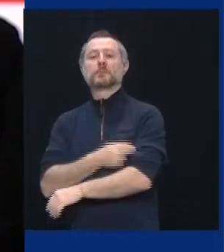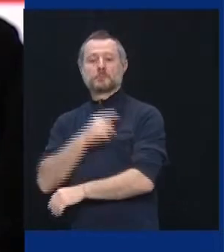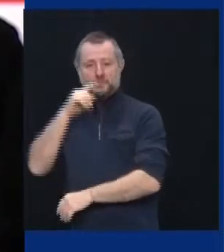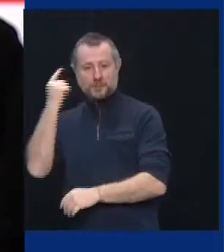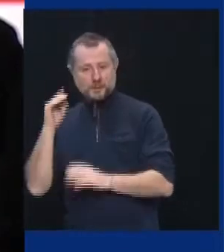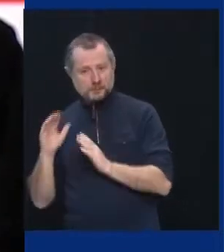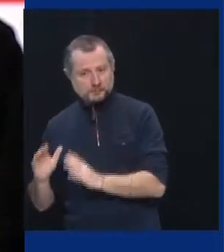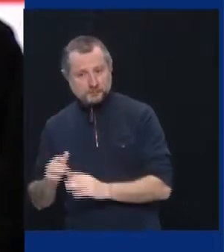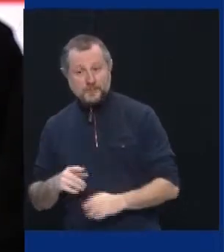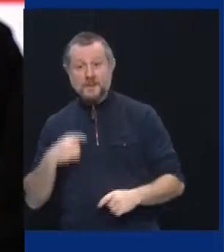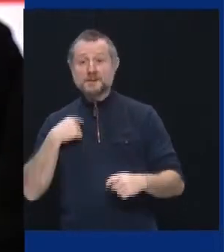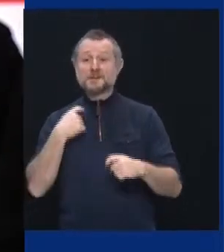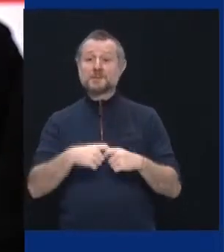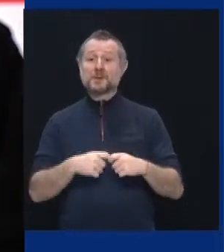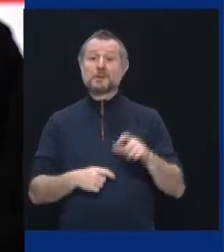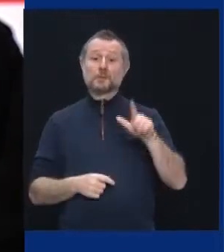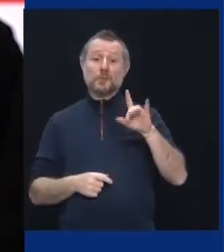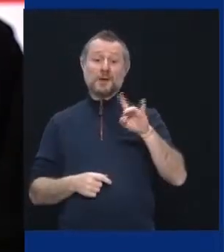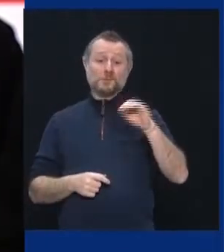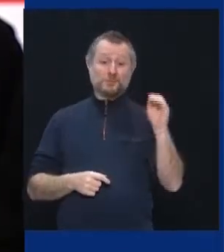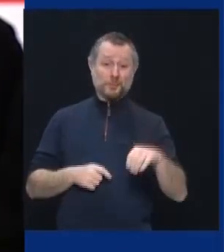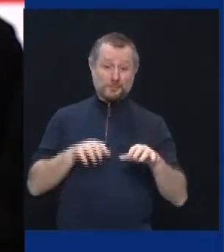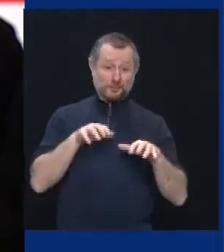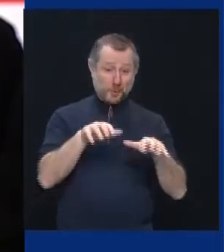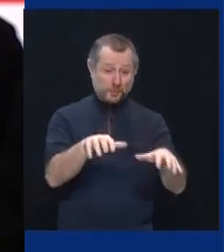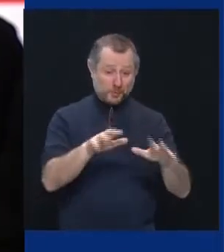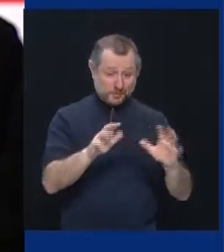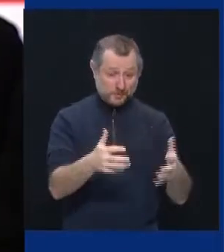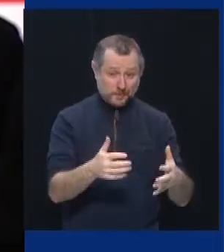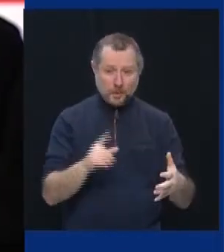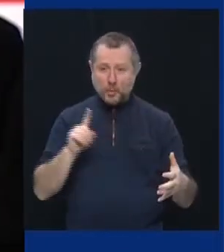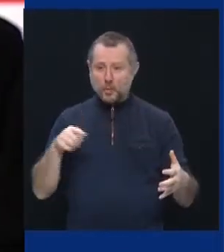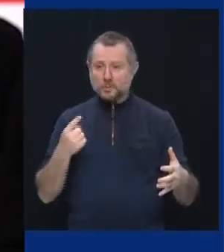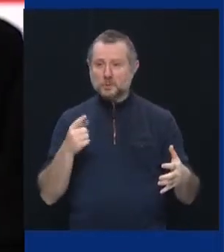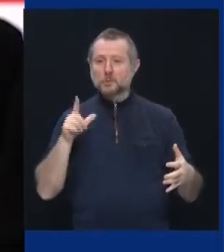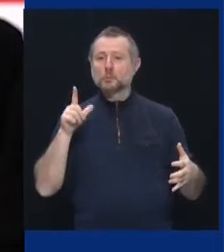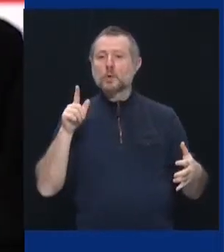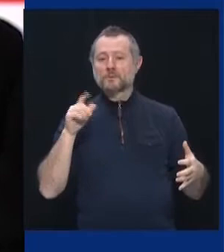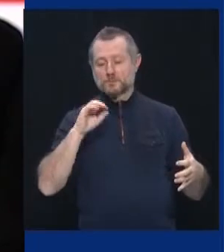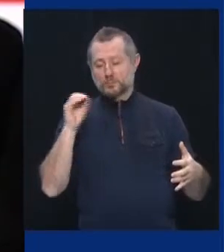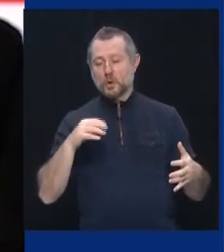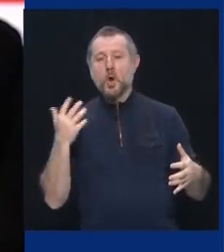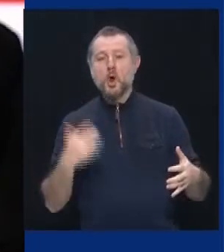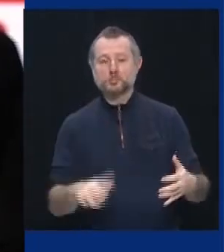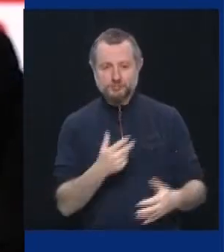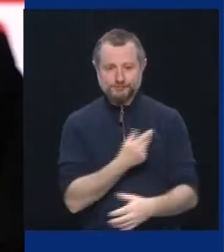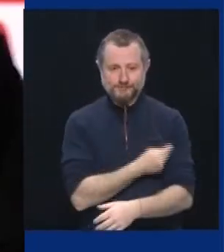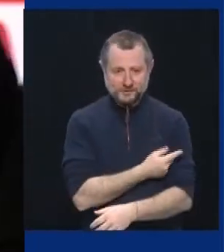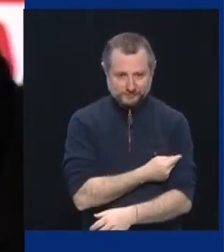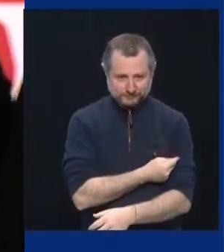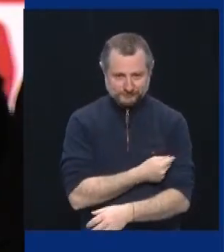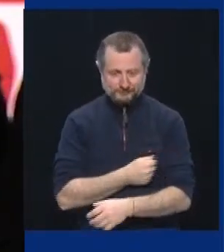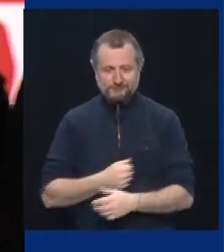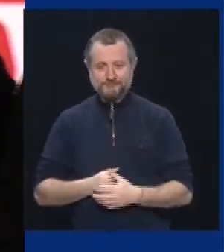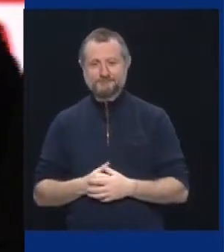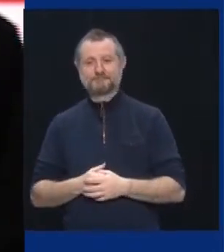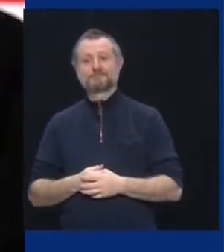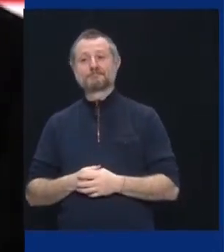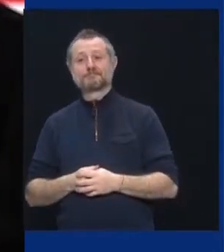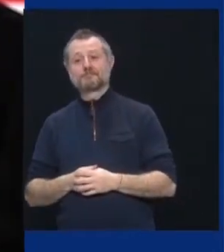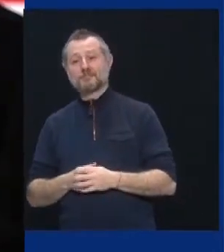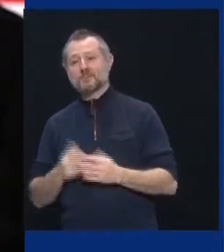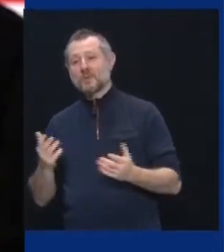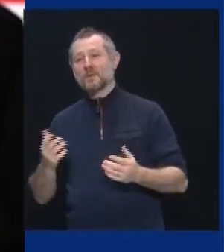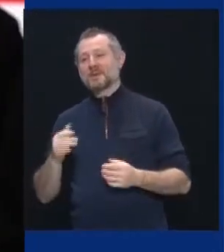community, 28% of the population, only 21% of those who have received vaccines.